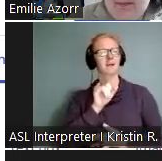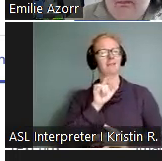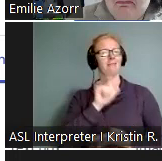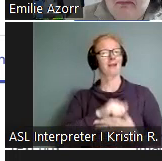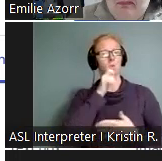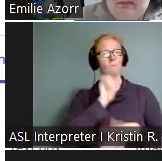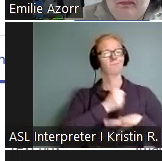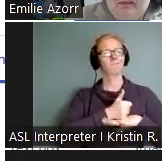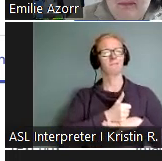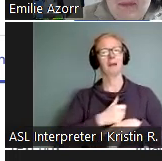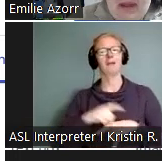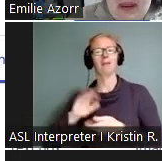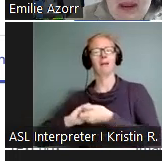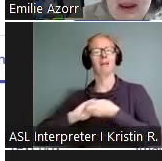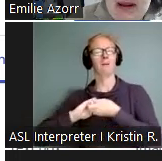partners.